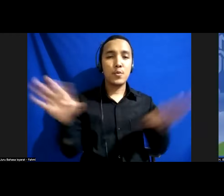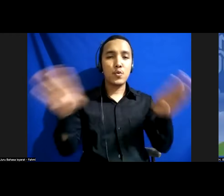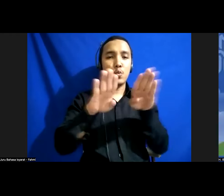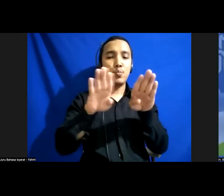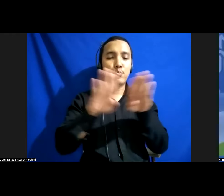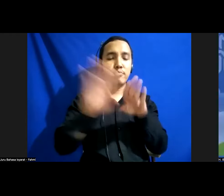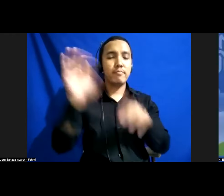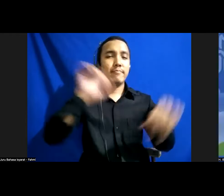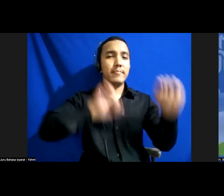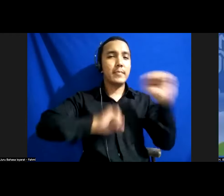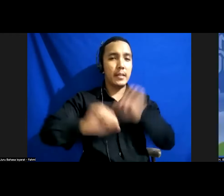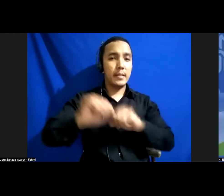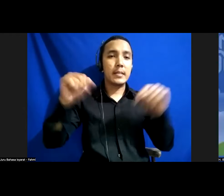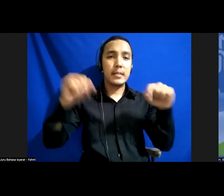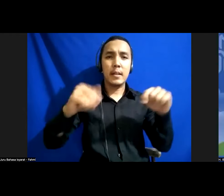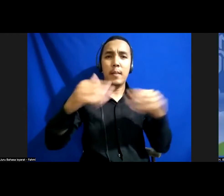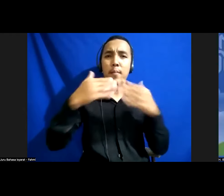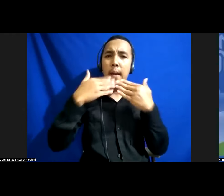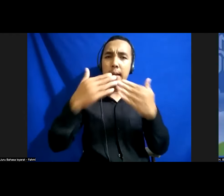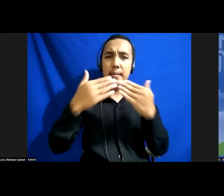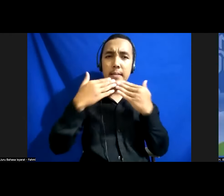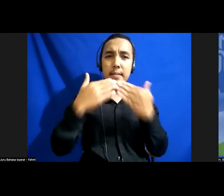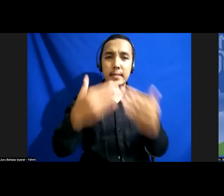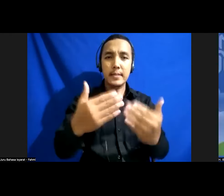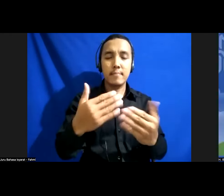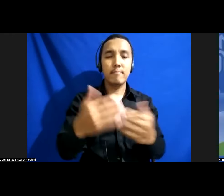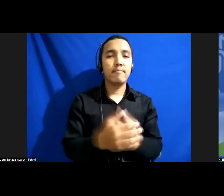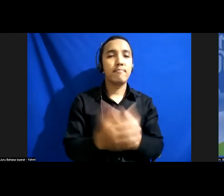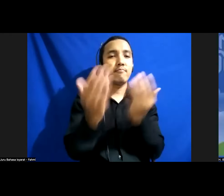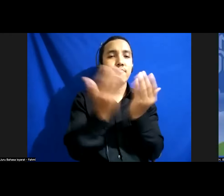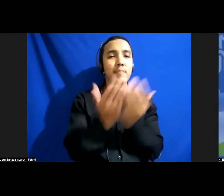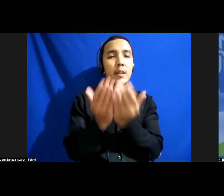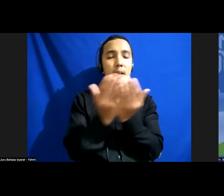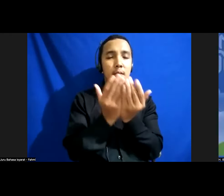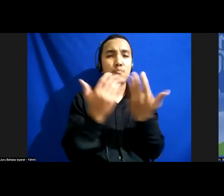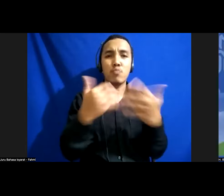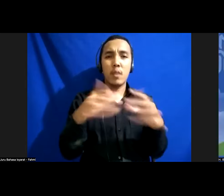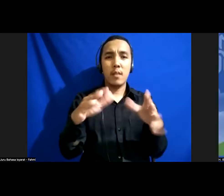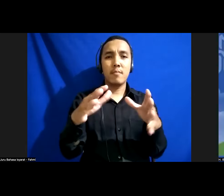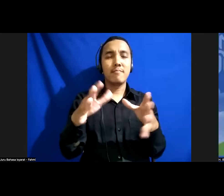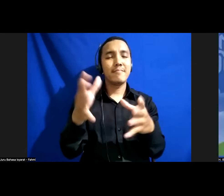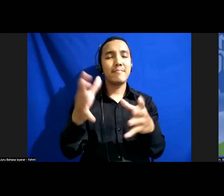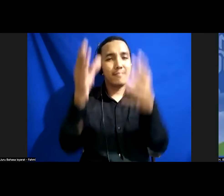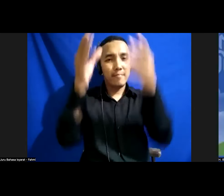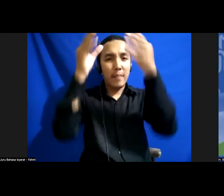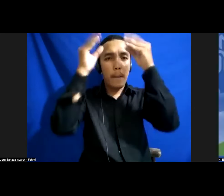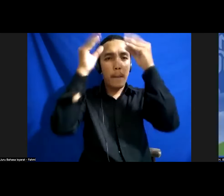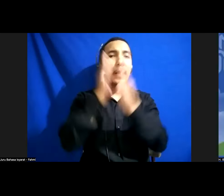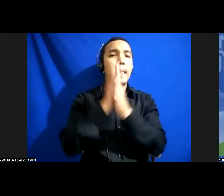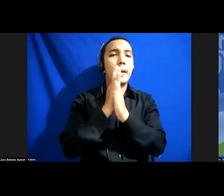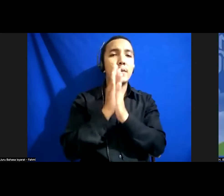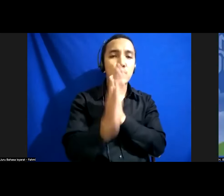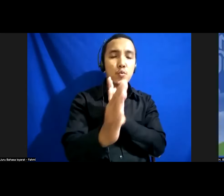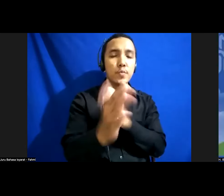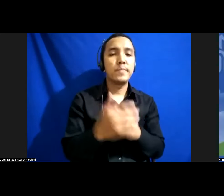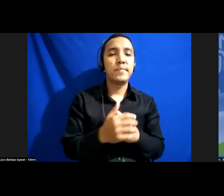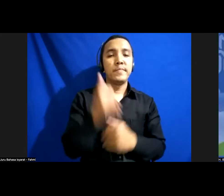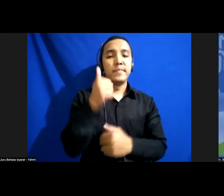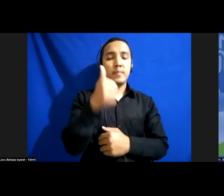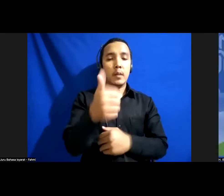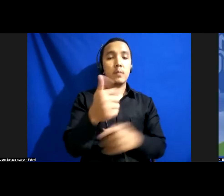this activity. Thank you very much. The learnings that we have obtained directly, be it